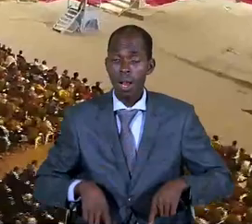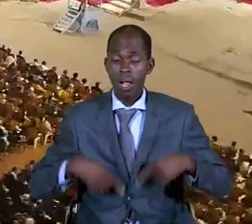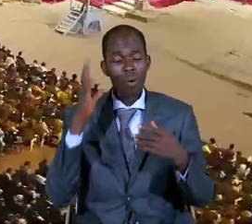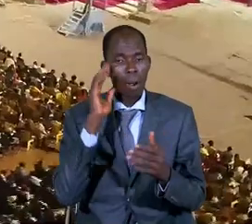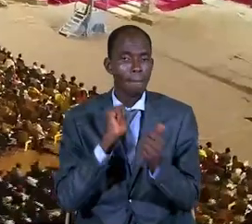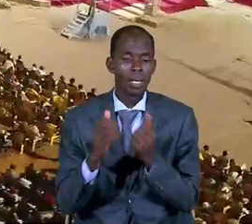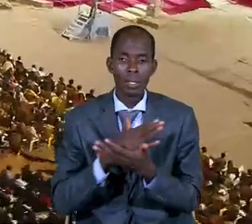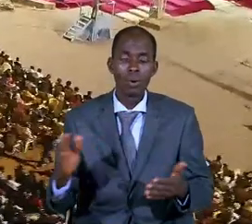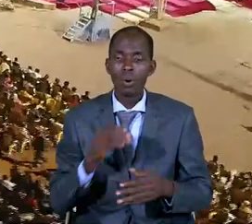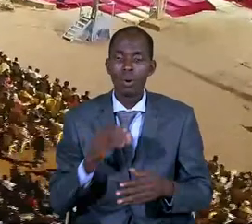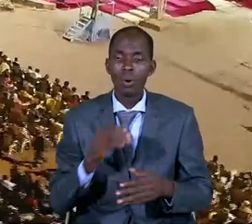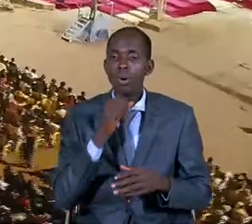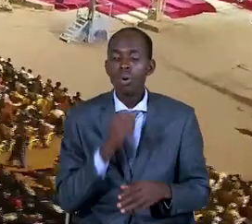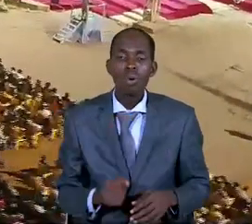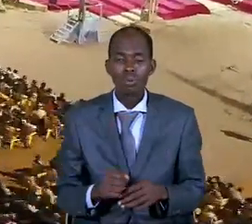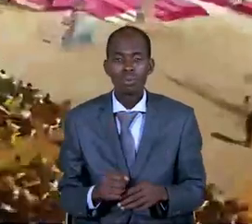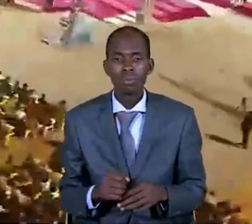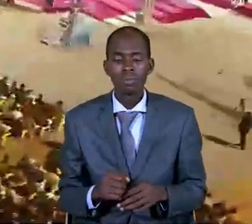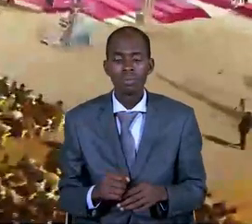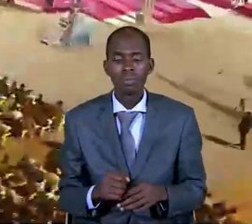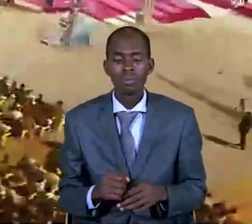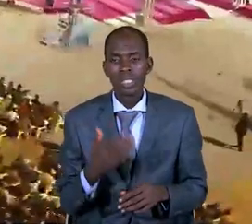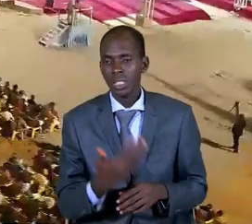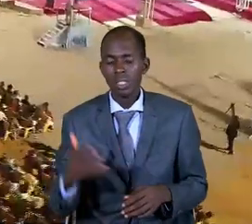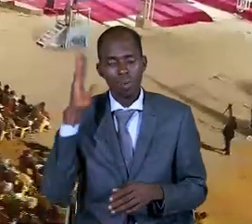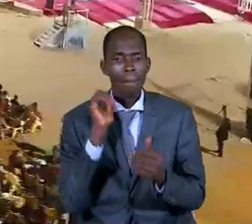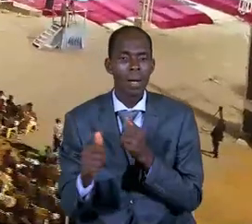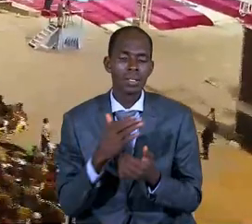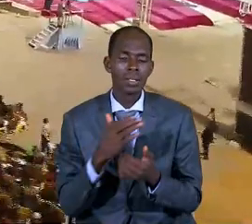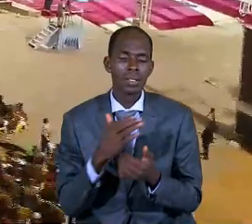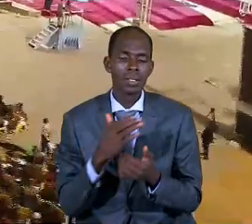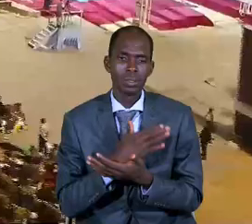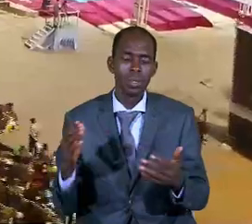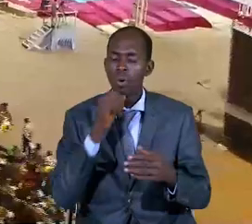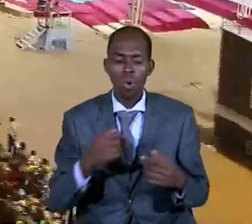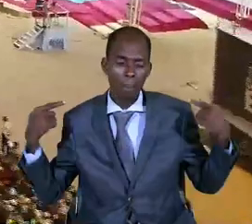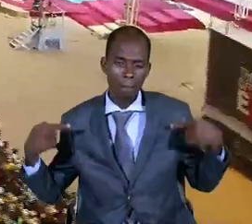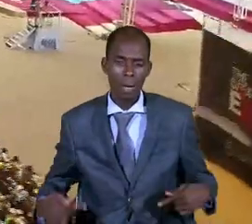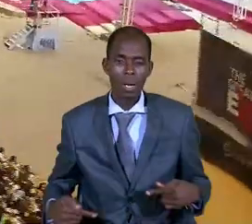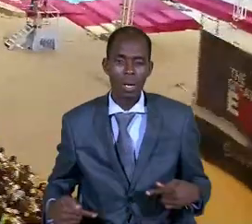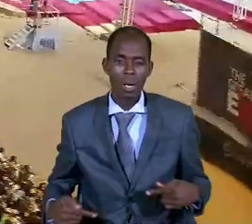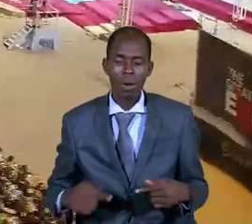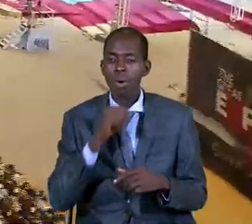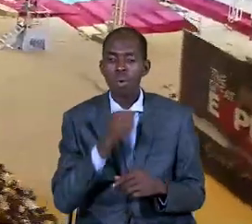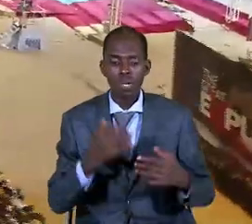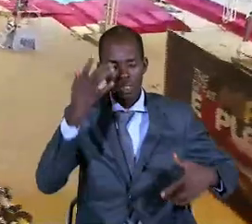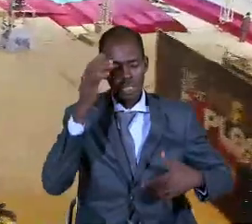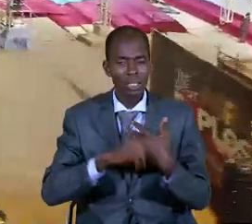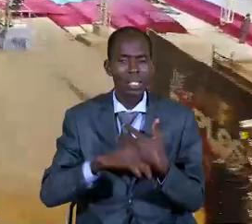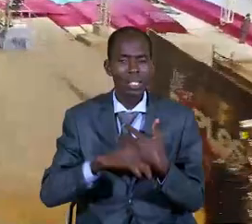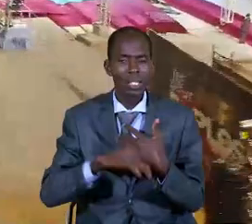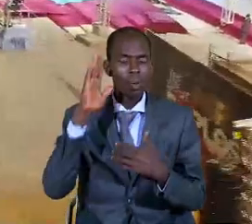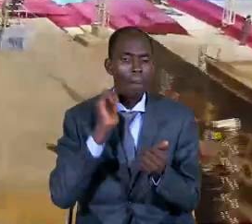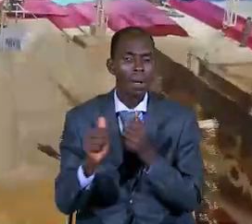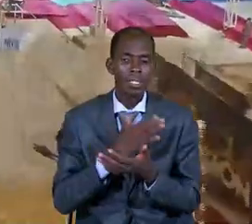away. Old pain will pass away. Old sickness will pass away.